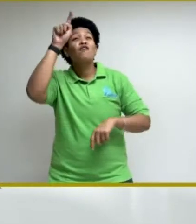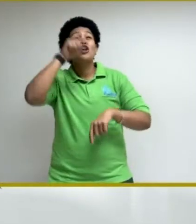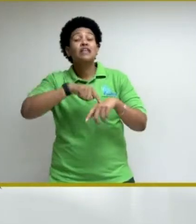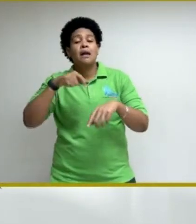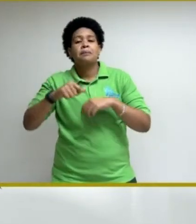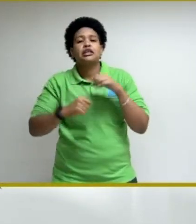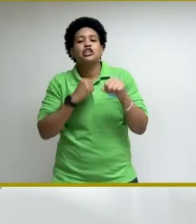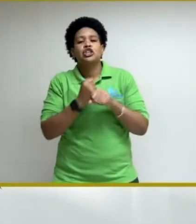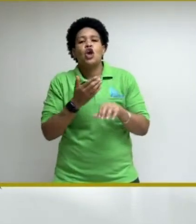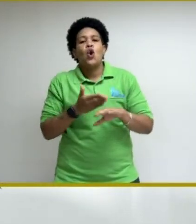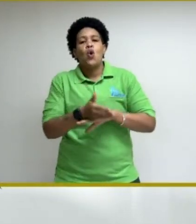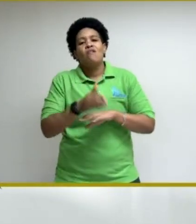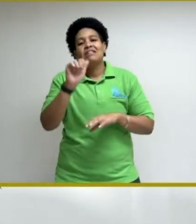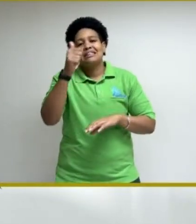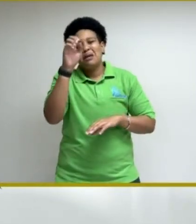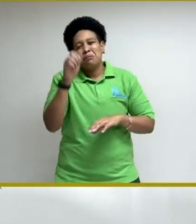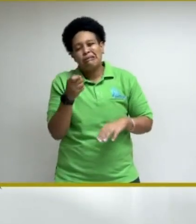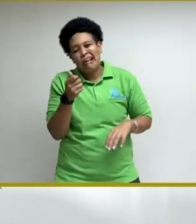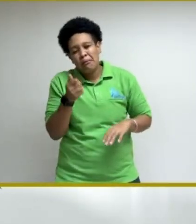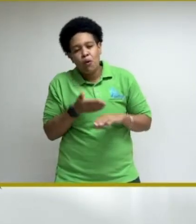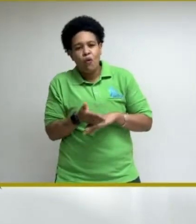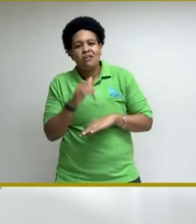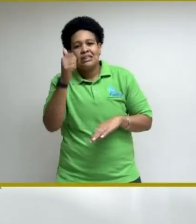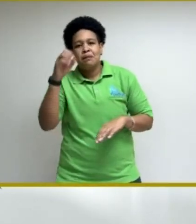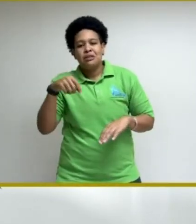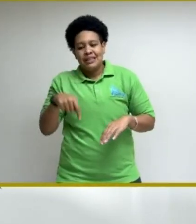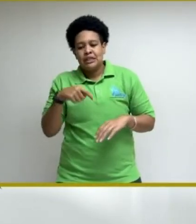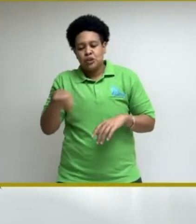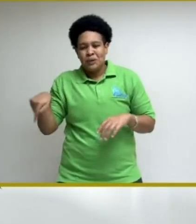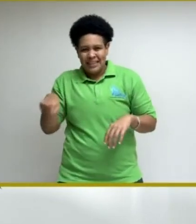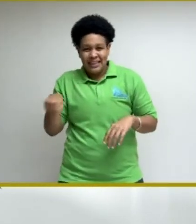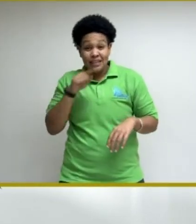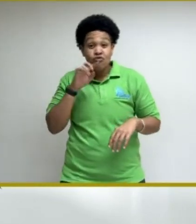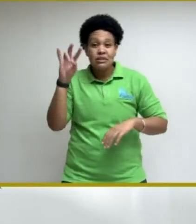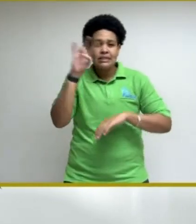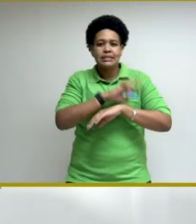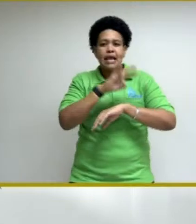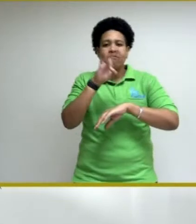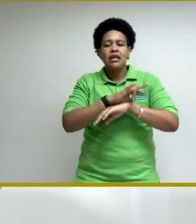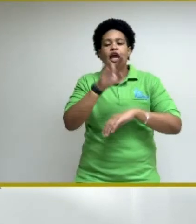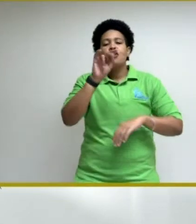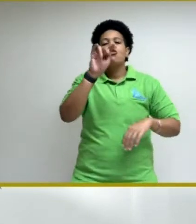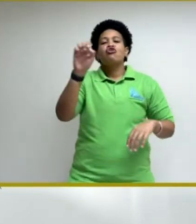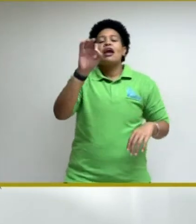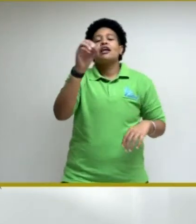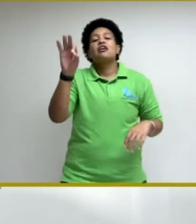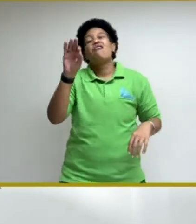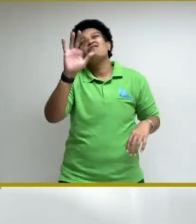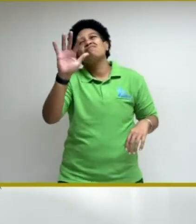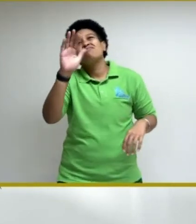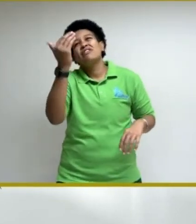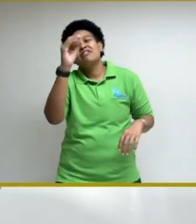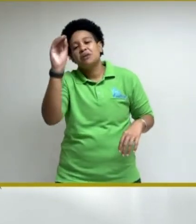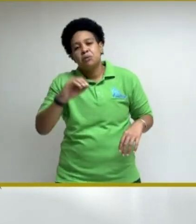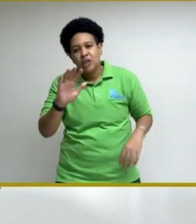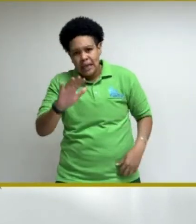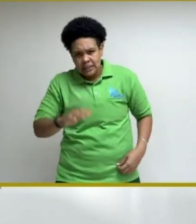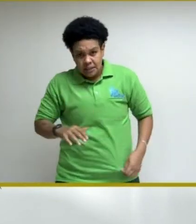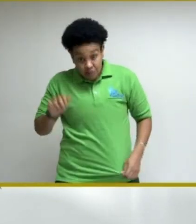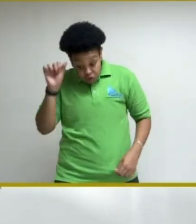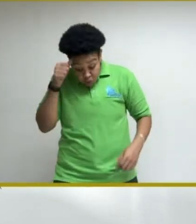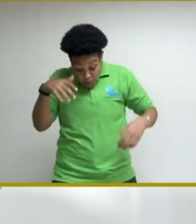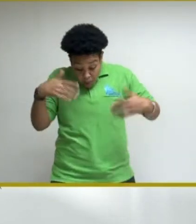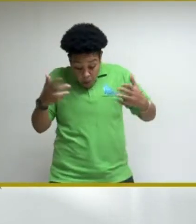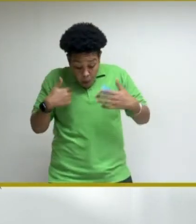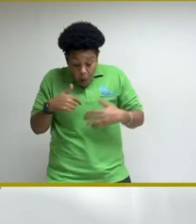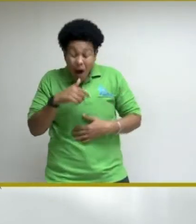year being just over 10% and an average 7-day rate of just over 15%. Remember now, we